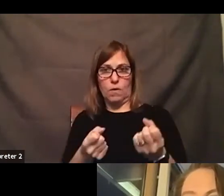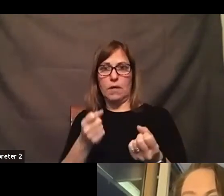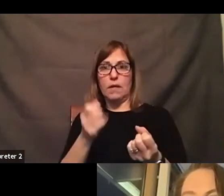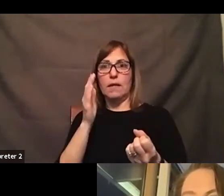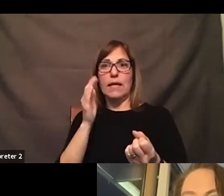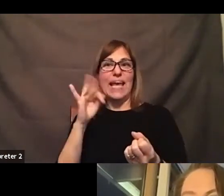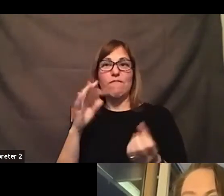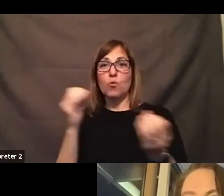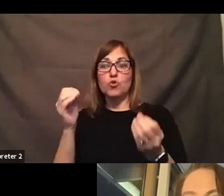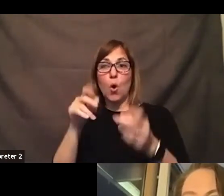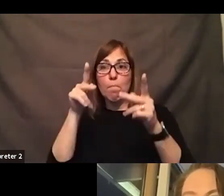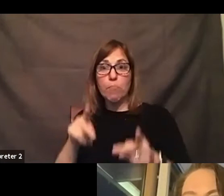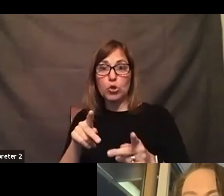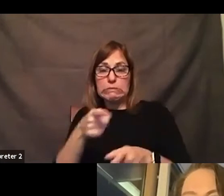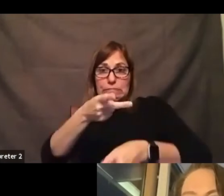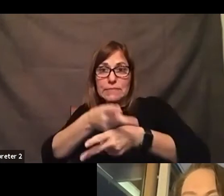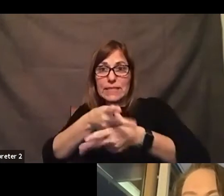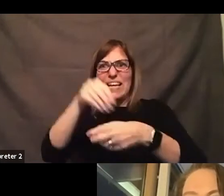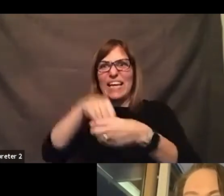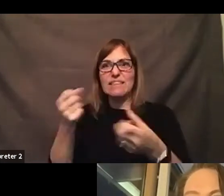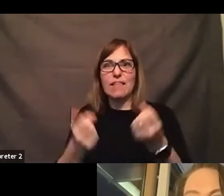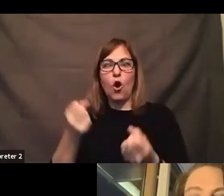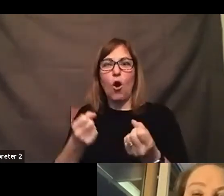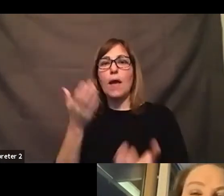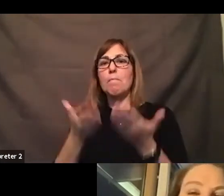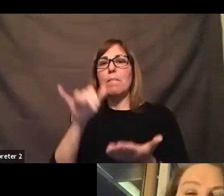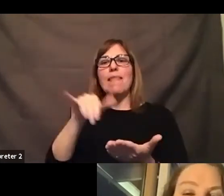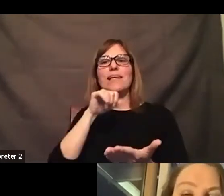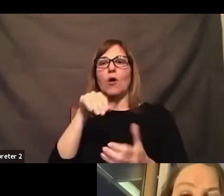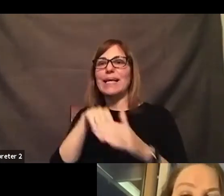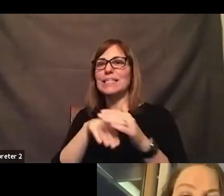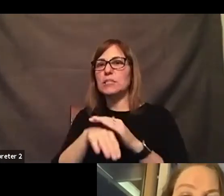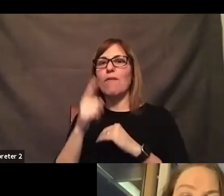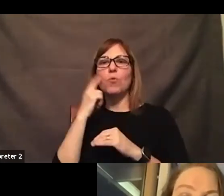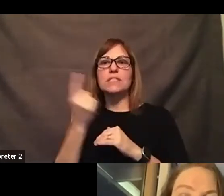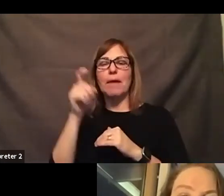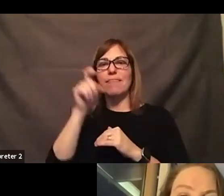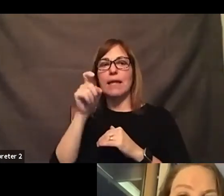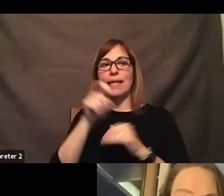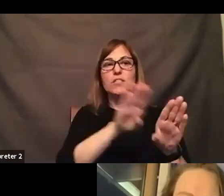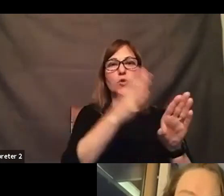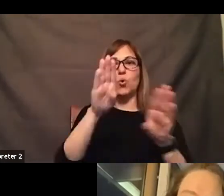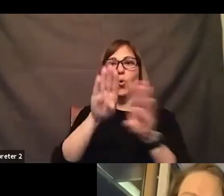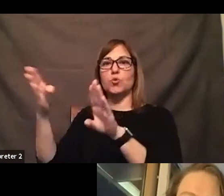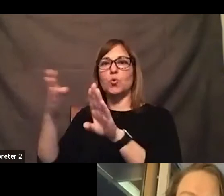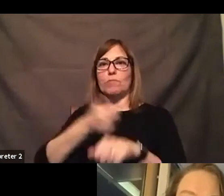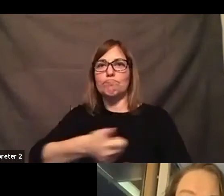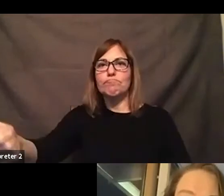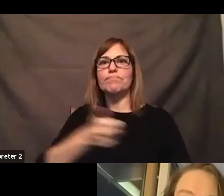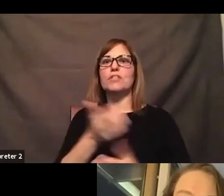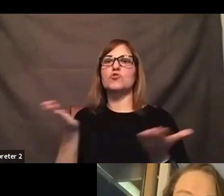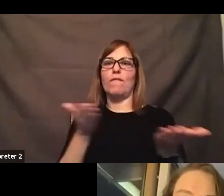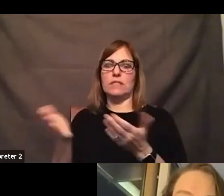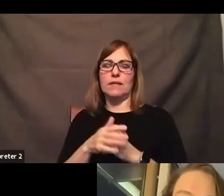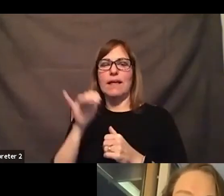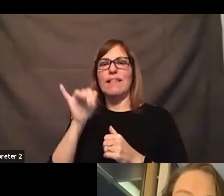in the vehicle, that may not necessarily be accessible for a person who needs door-to-door service. So these are the sorts of complete